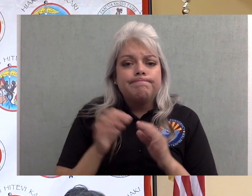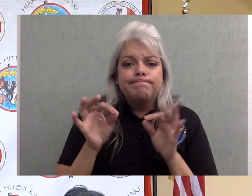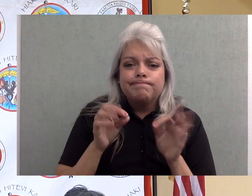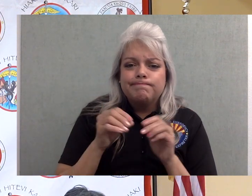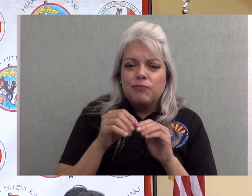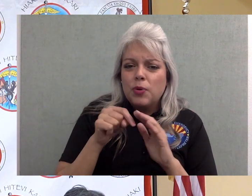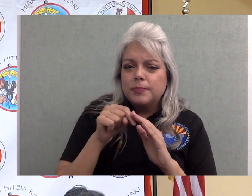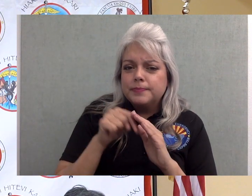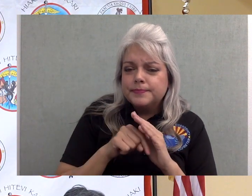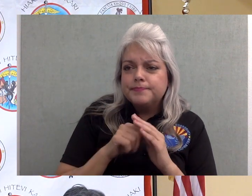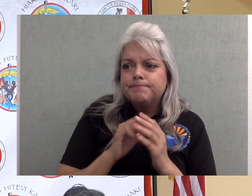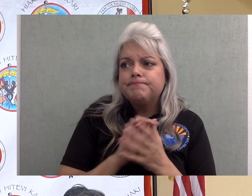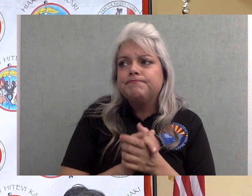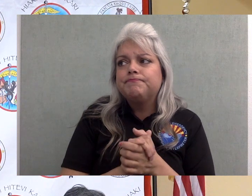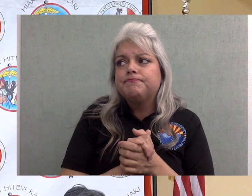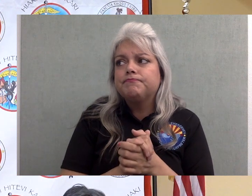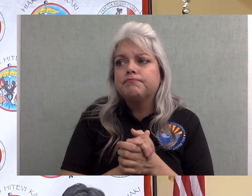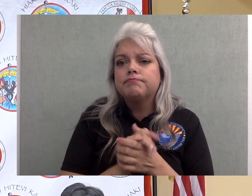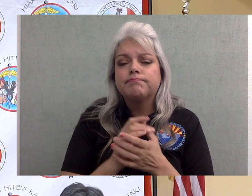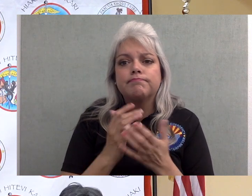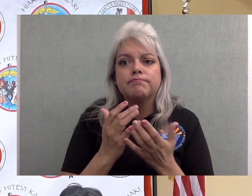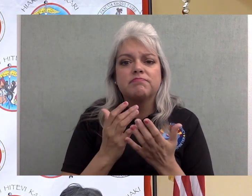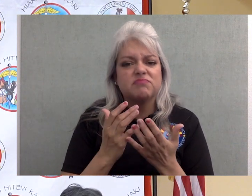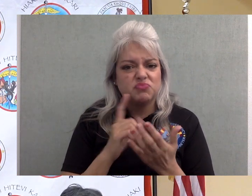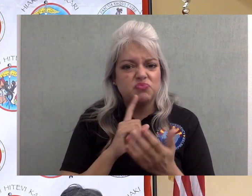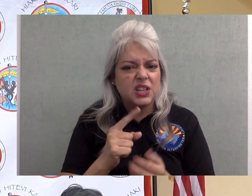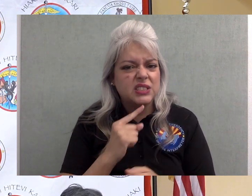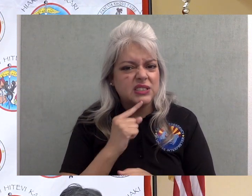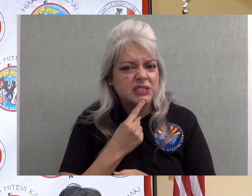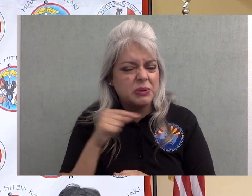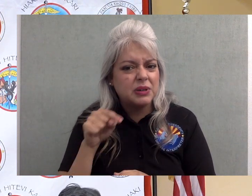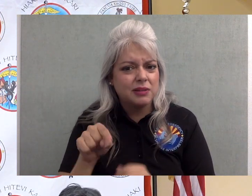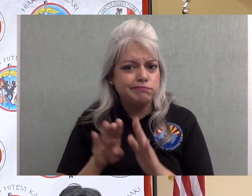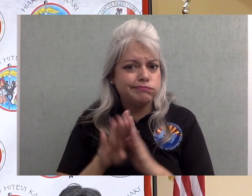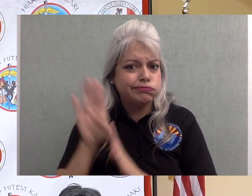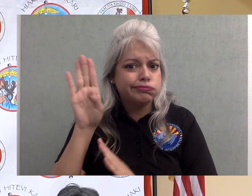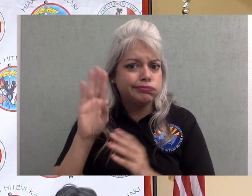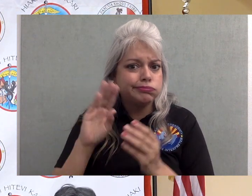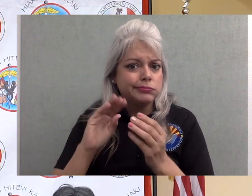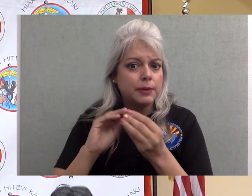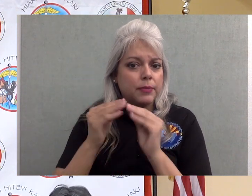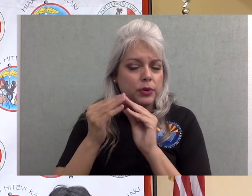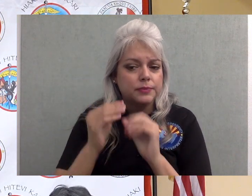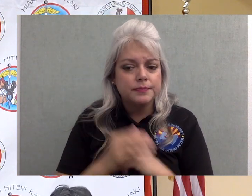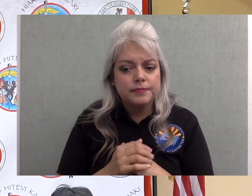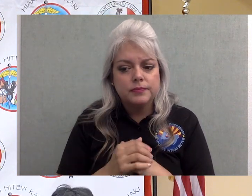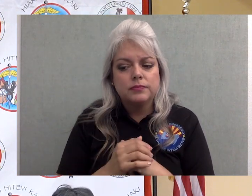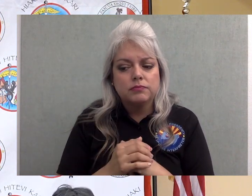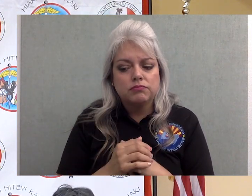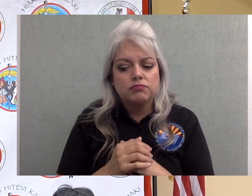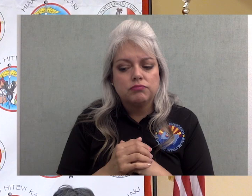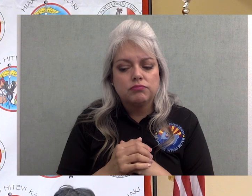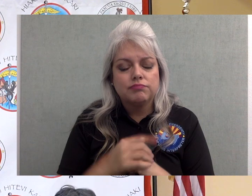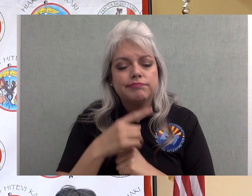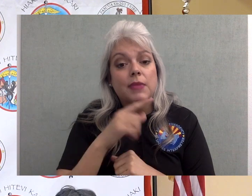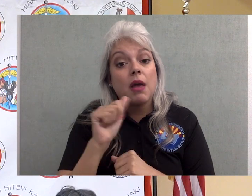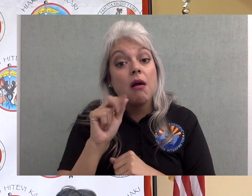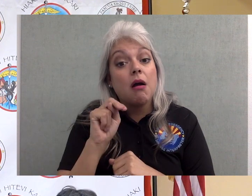detail on how serious this spike is. For this report that Andre just